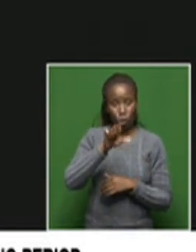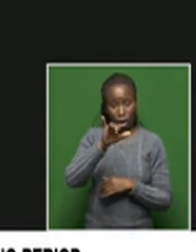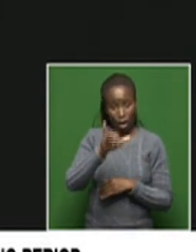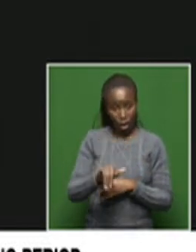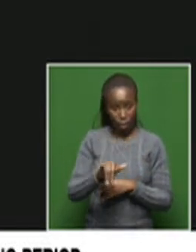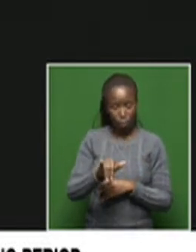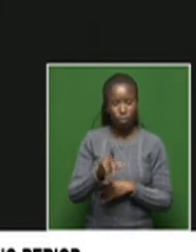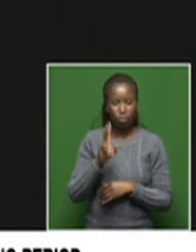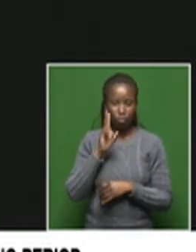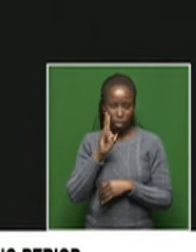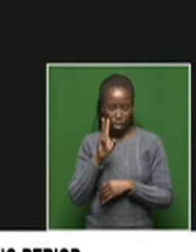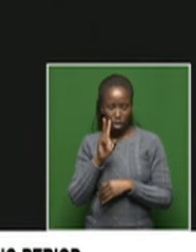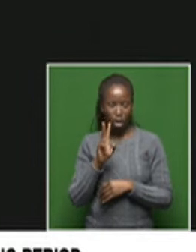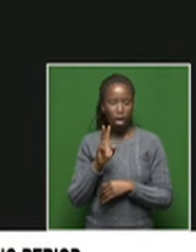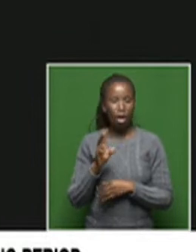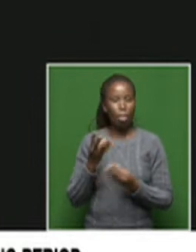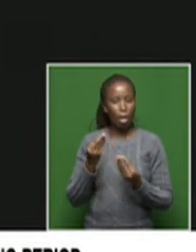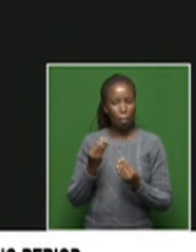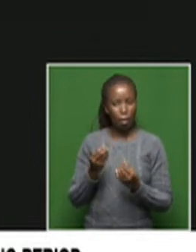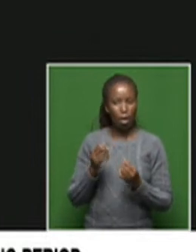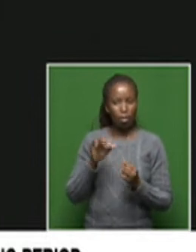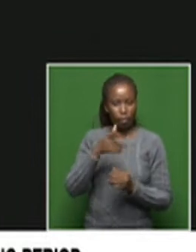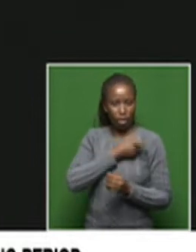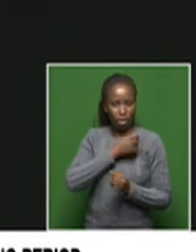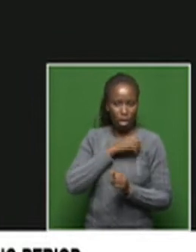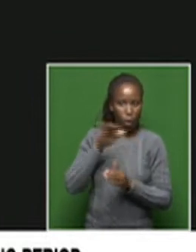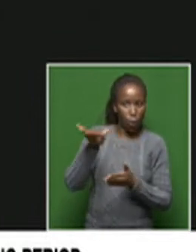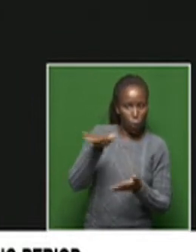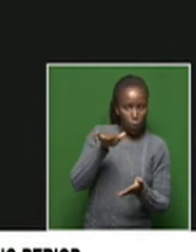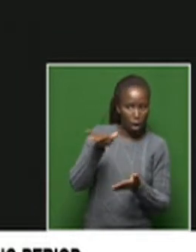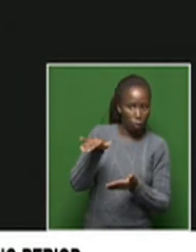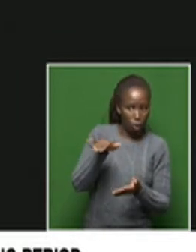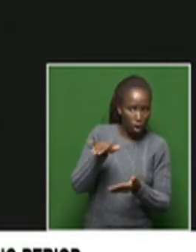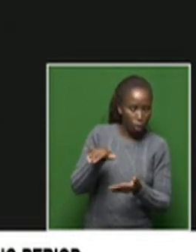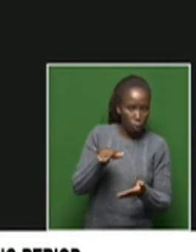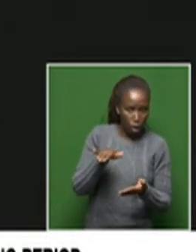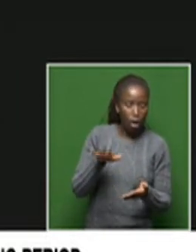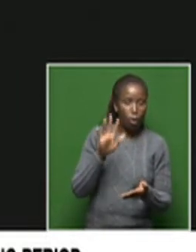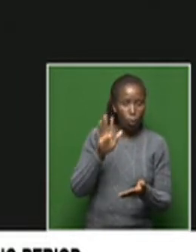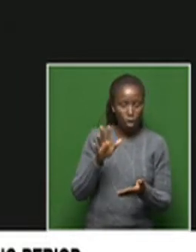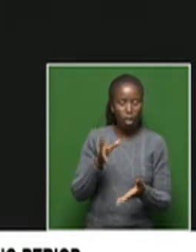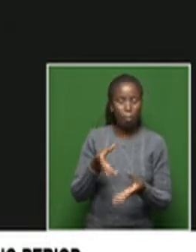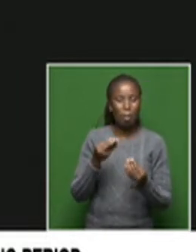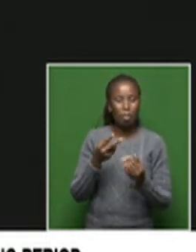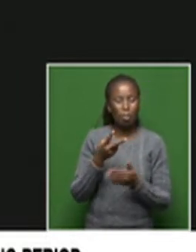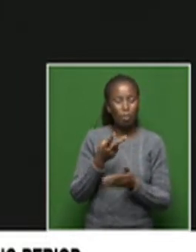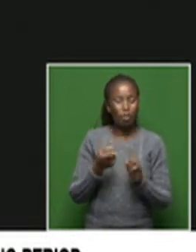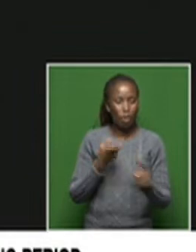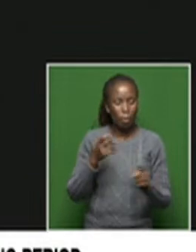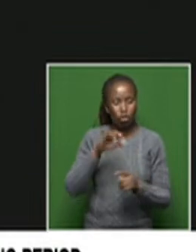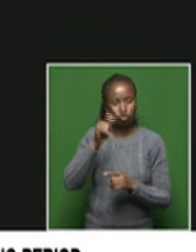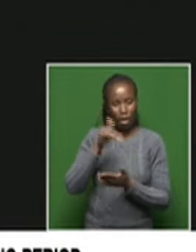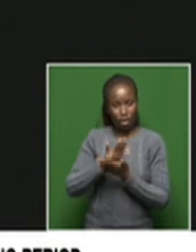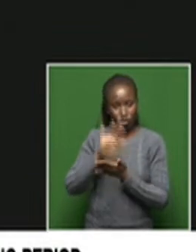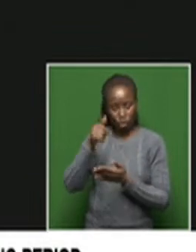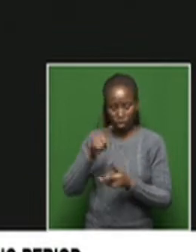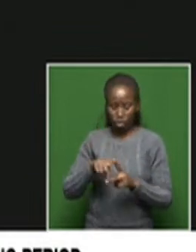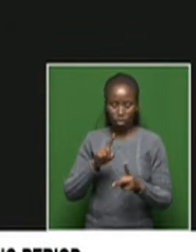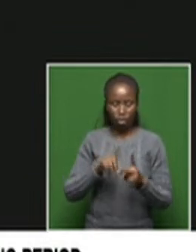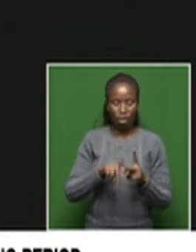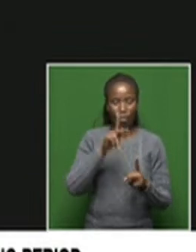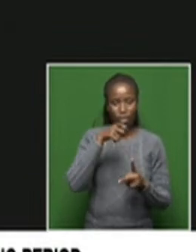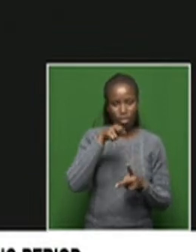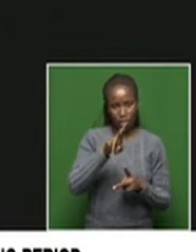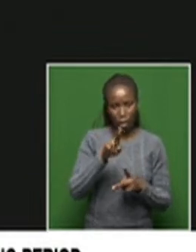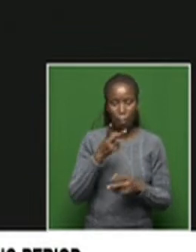of vaccine that are going to be coming through are fairly significant, both from Pfizer as well as Johnson & Johnson. And although there was the